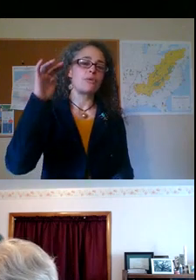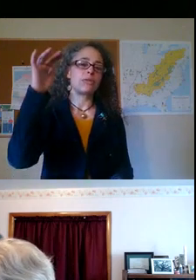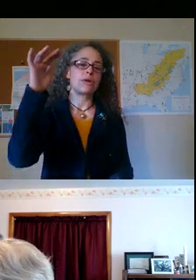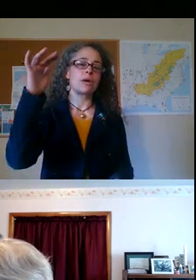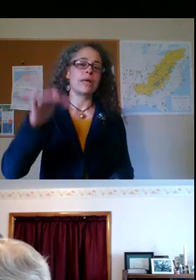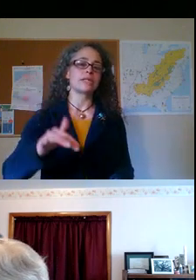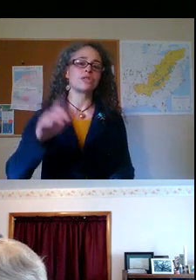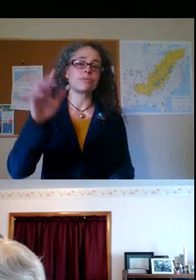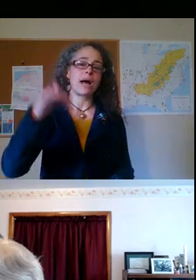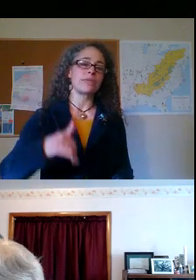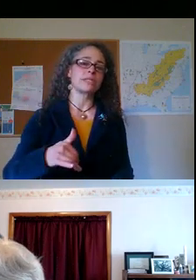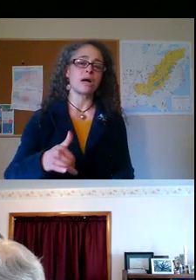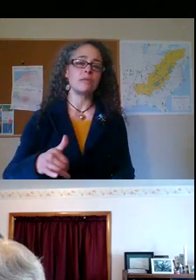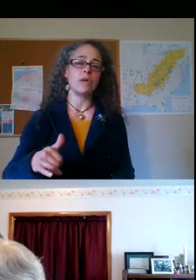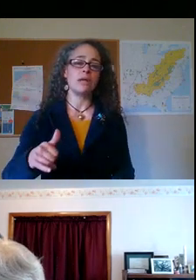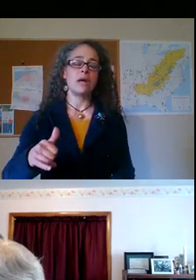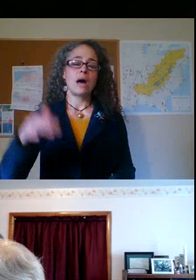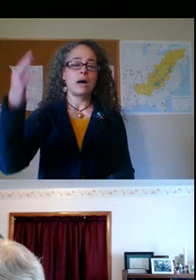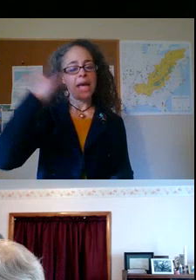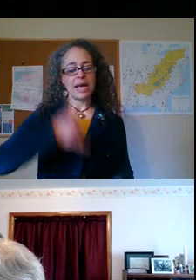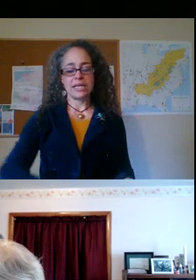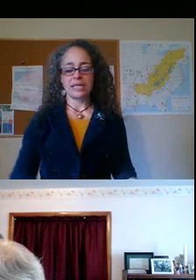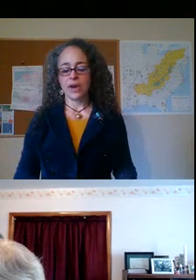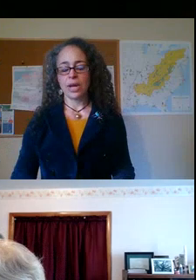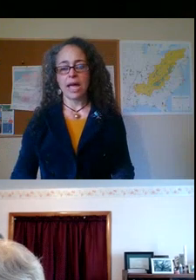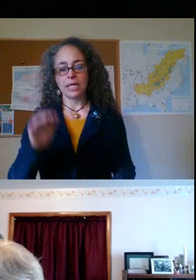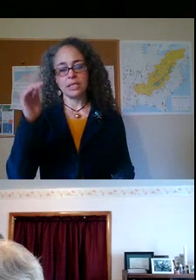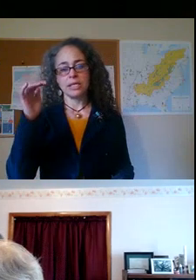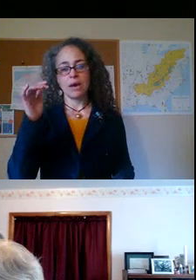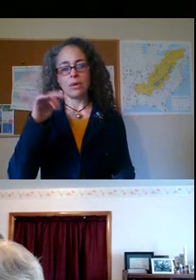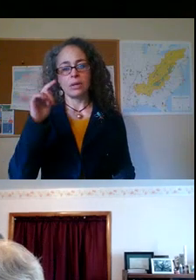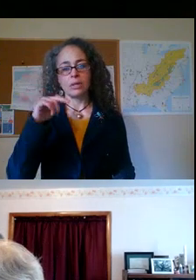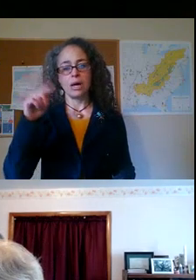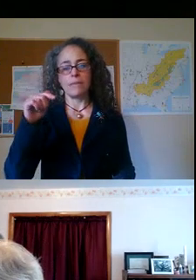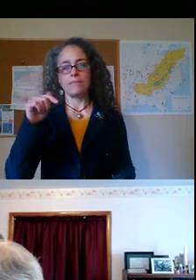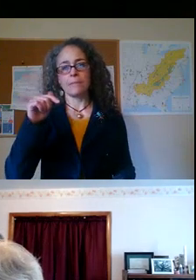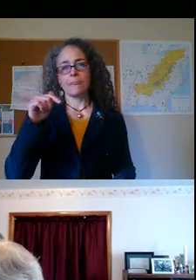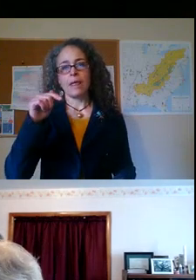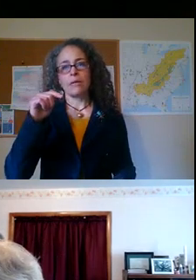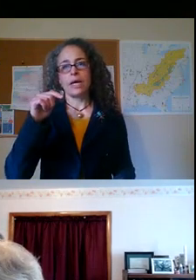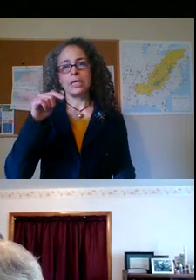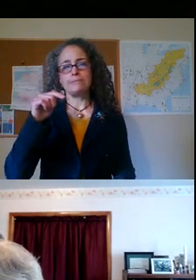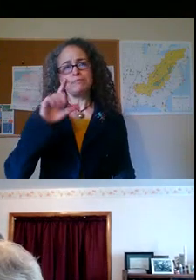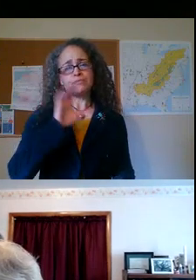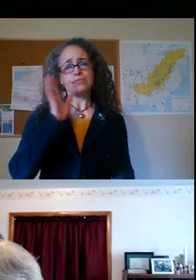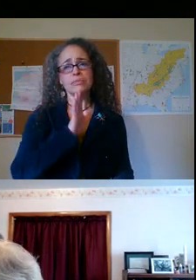I said before, there are links throughout this document, and at the very end that will